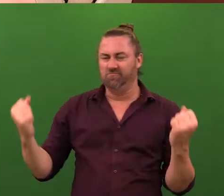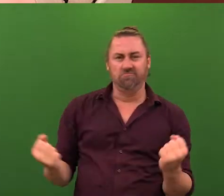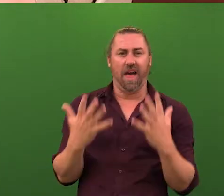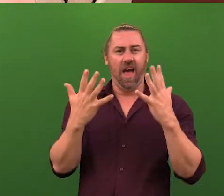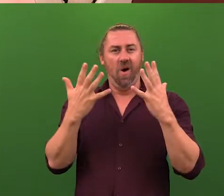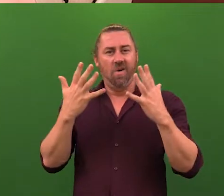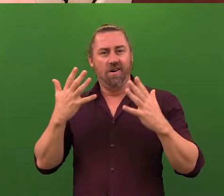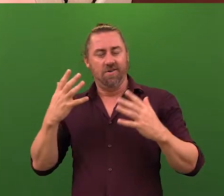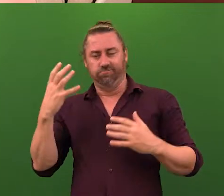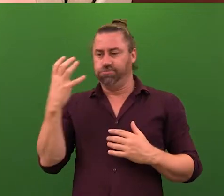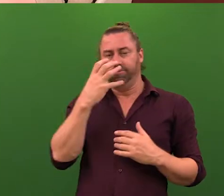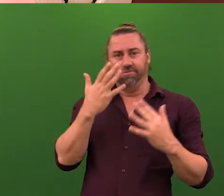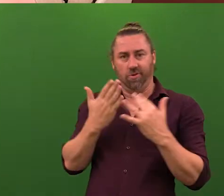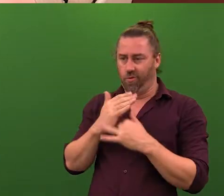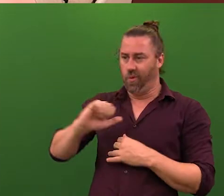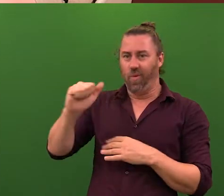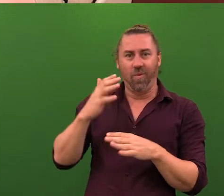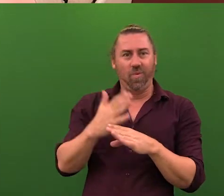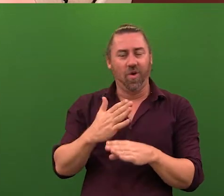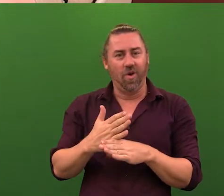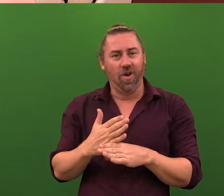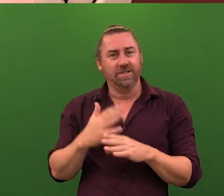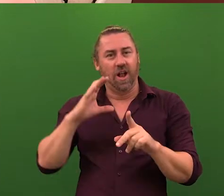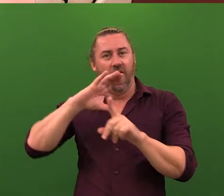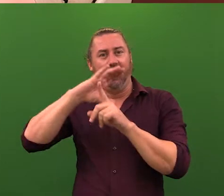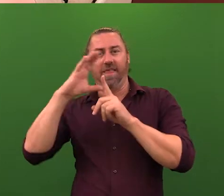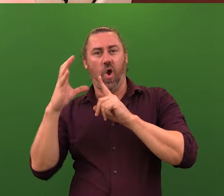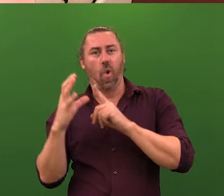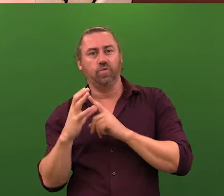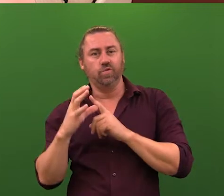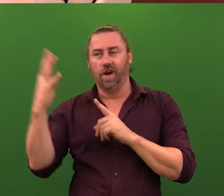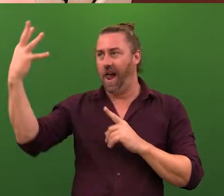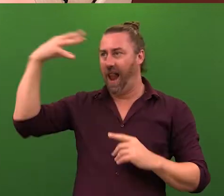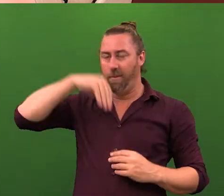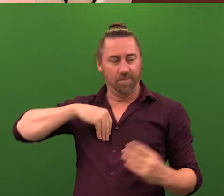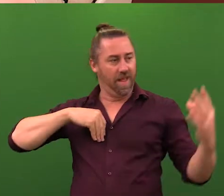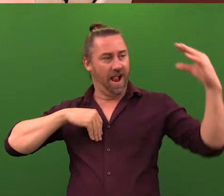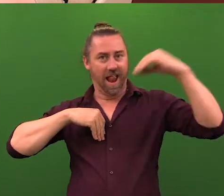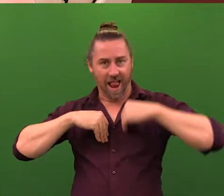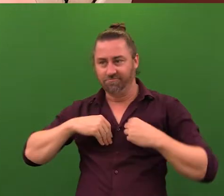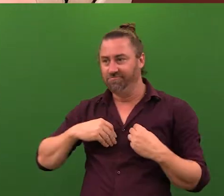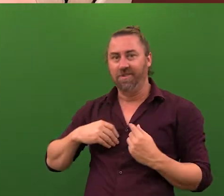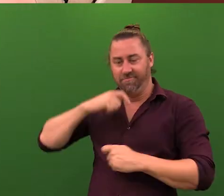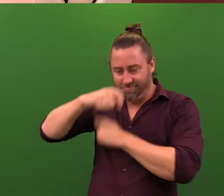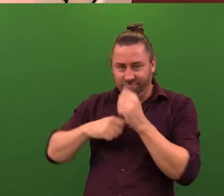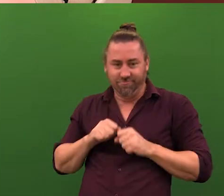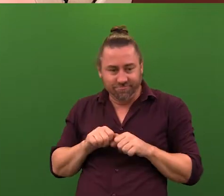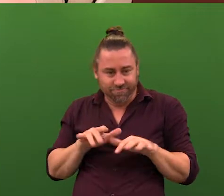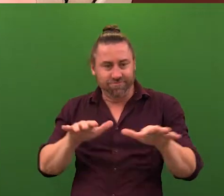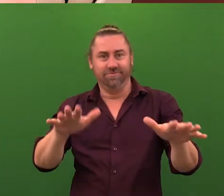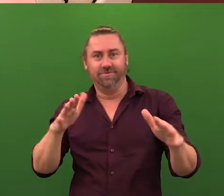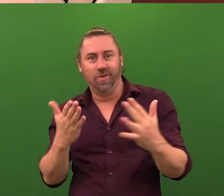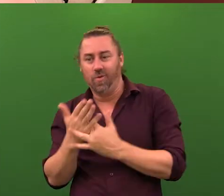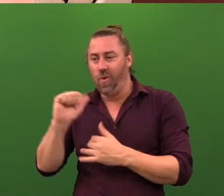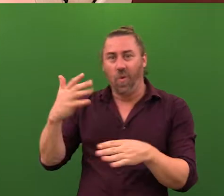that comes through your work. So I would think that cultural standing is kind of permeated throughout